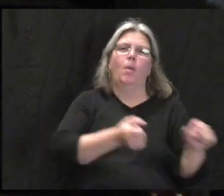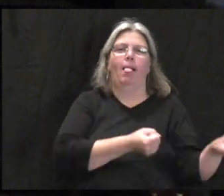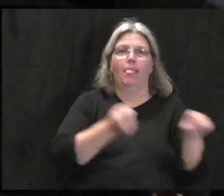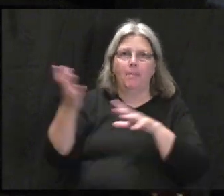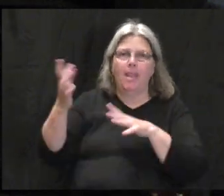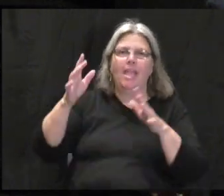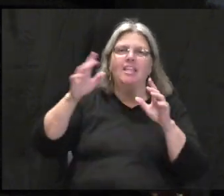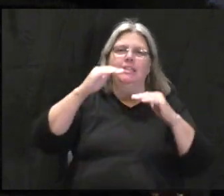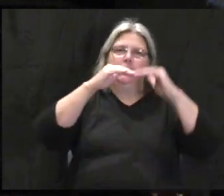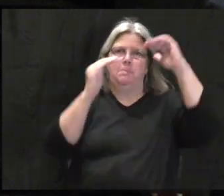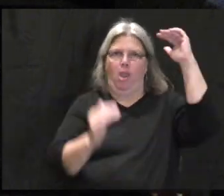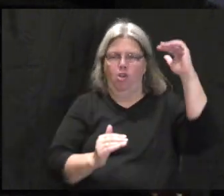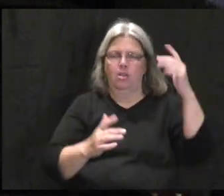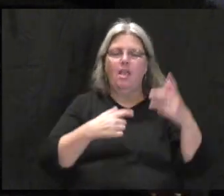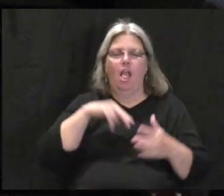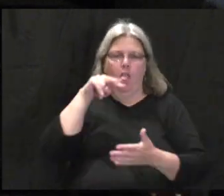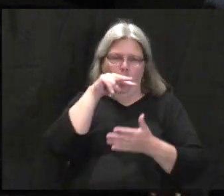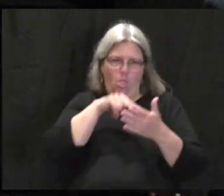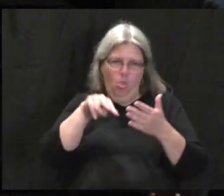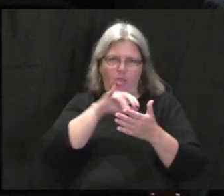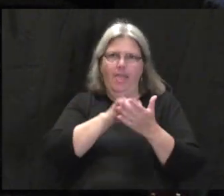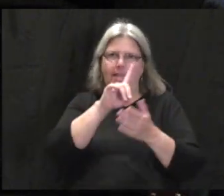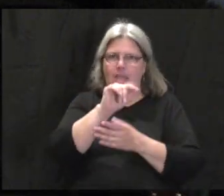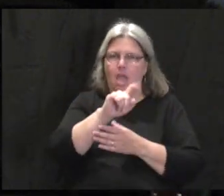It's not up there anymore. I thought you were looking, I'm sorry.